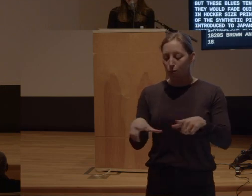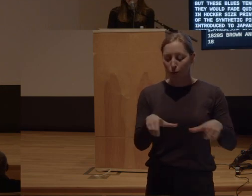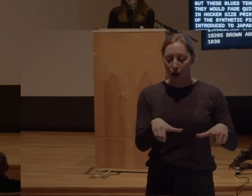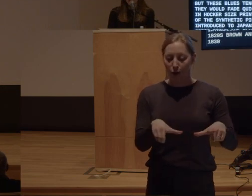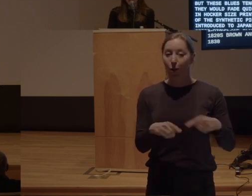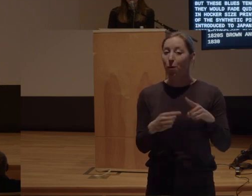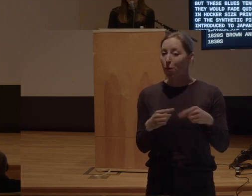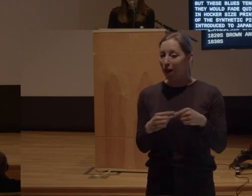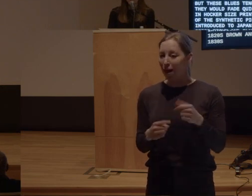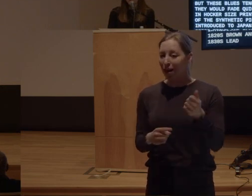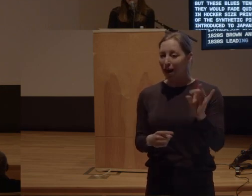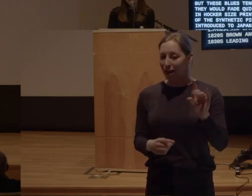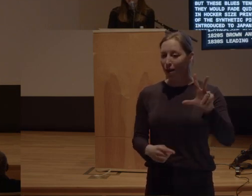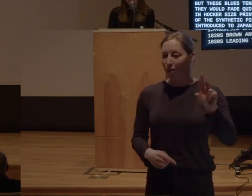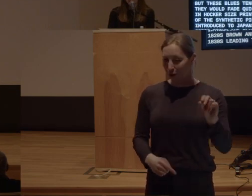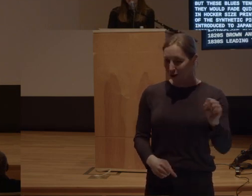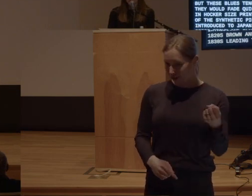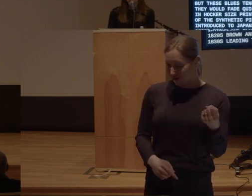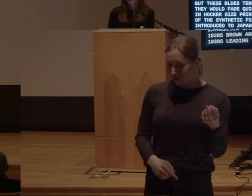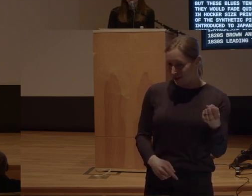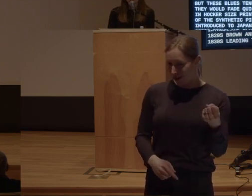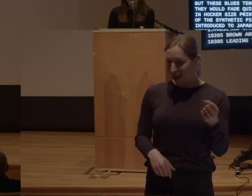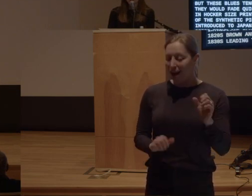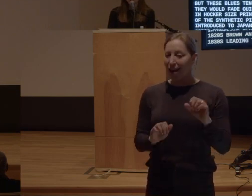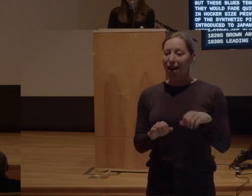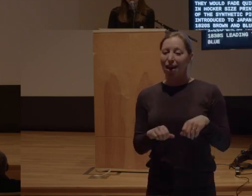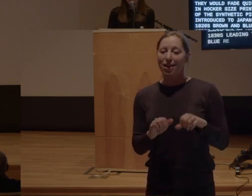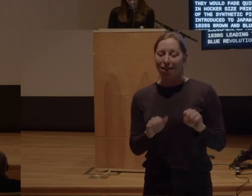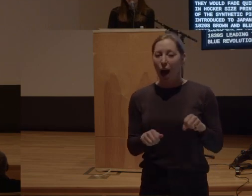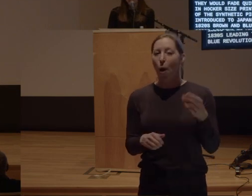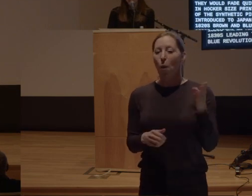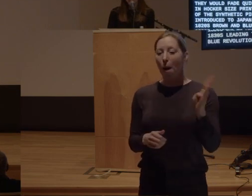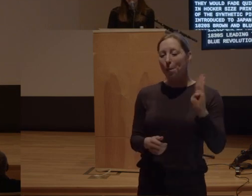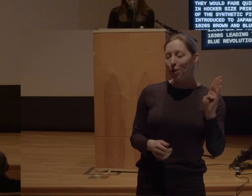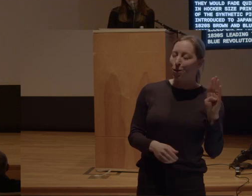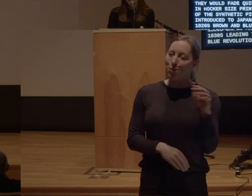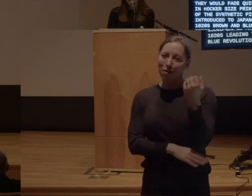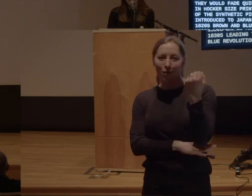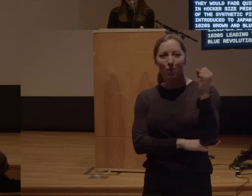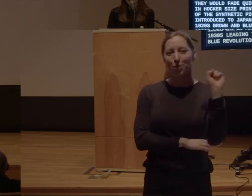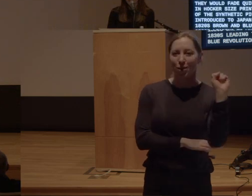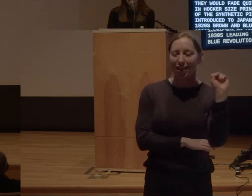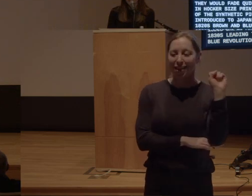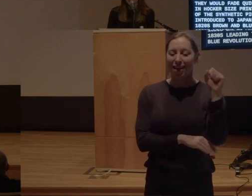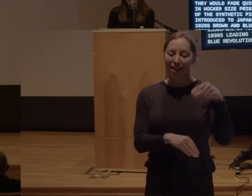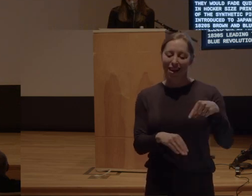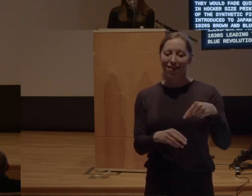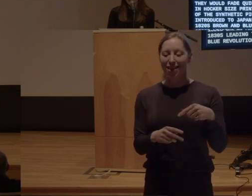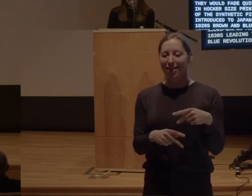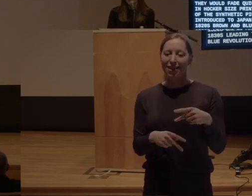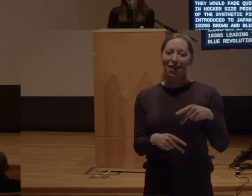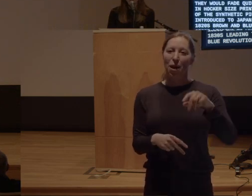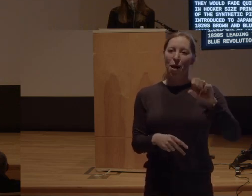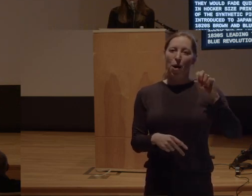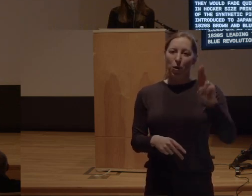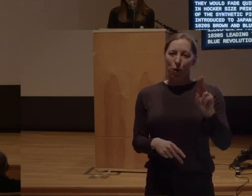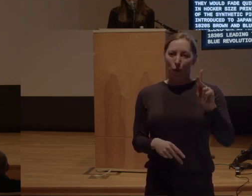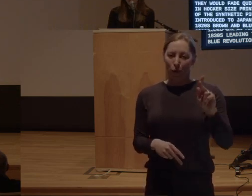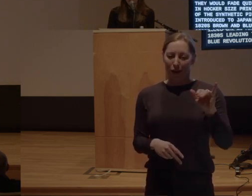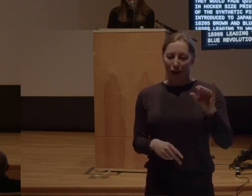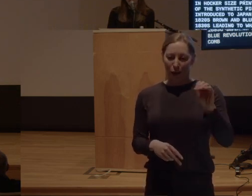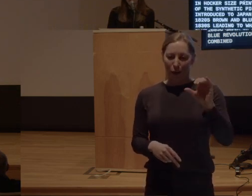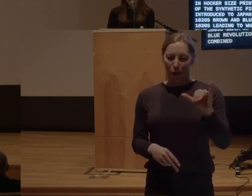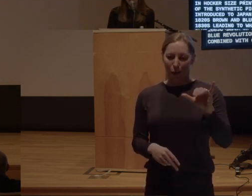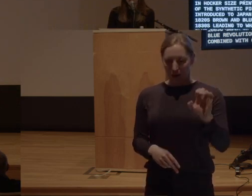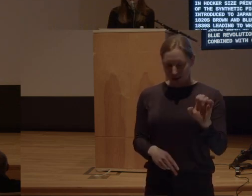1830s, leading to what has been described as a blue revolution in ukiyo-e. Berlin blue could be combined